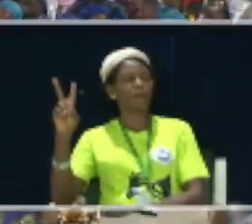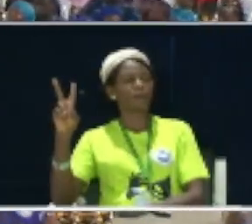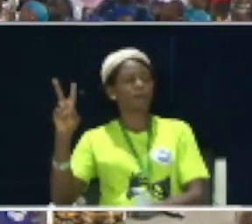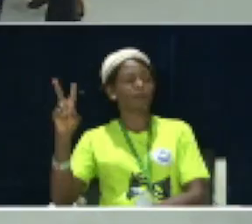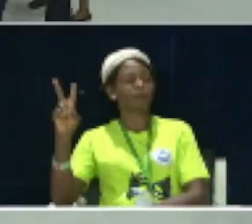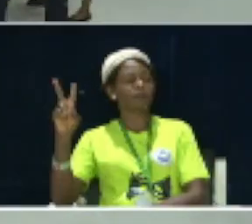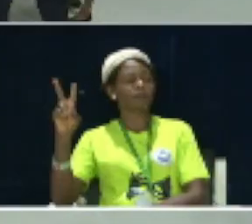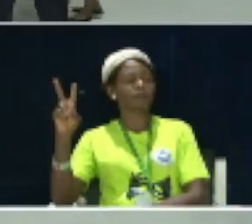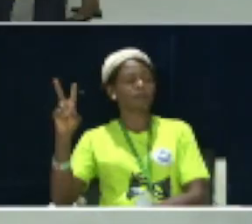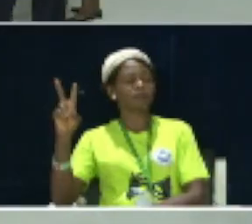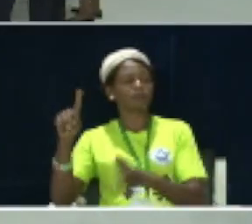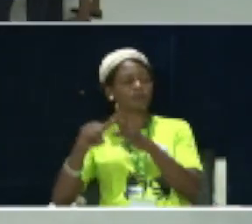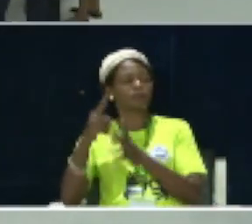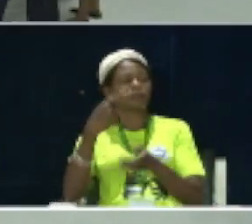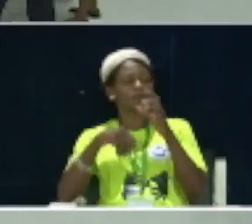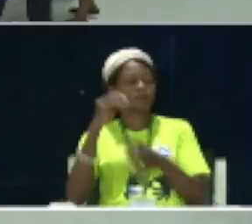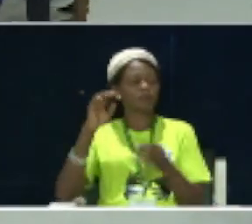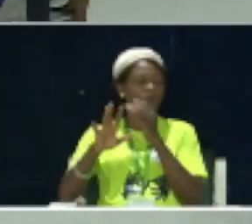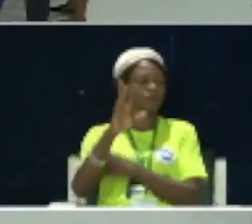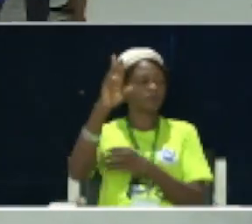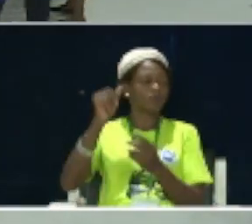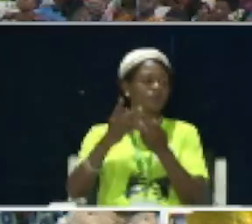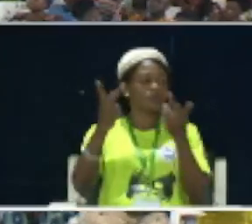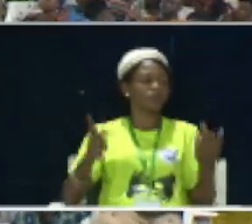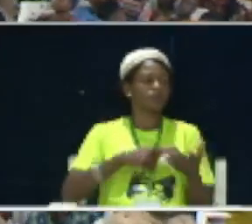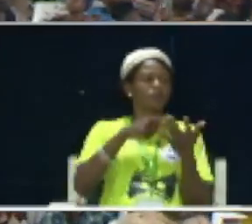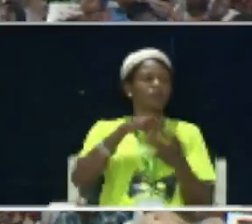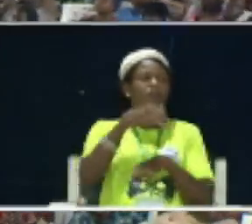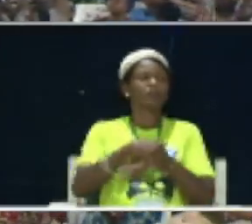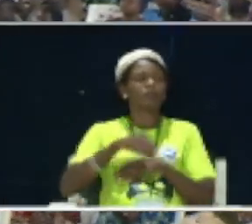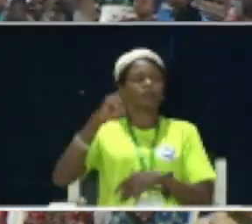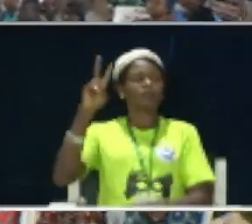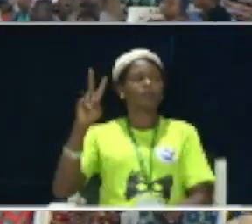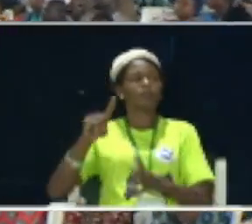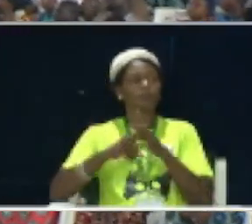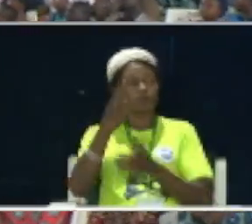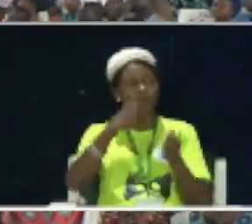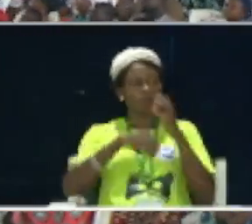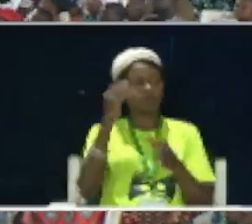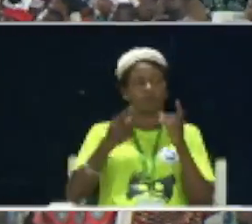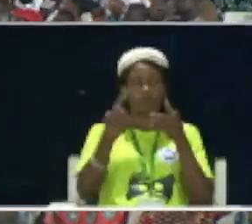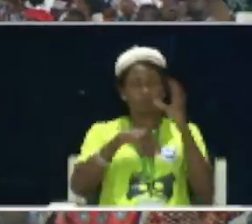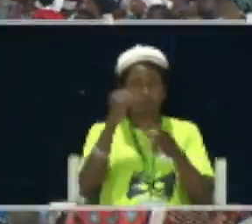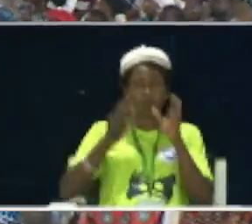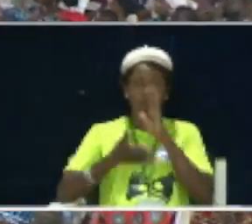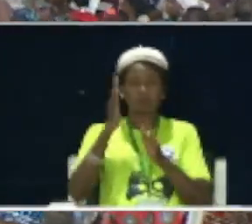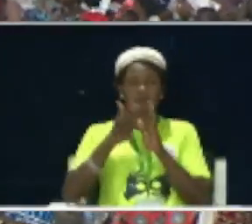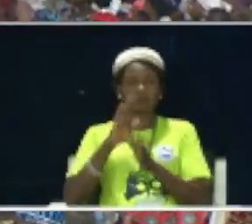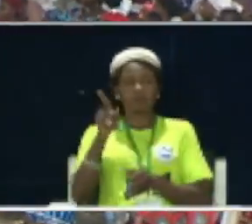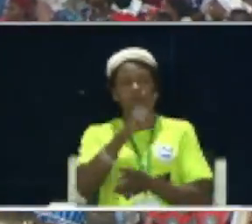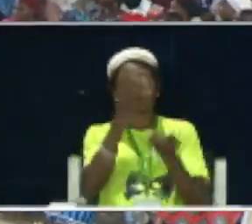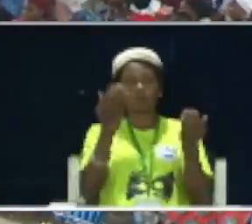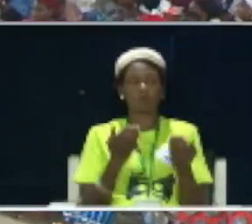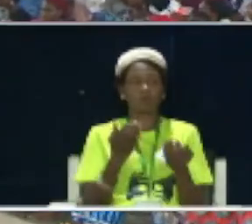Just start coming. God will reposition you tonight. Thank you. Start coming and come quickly. You want